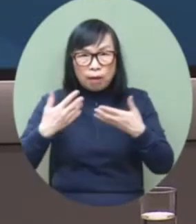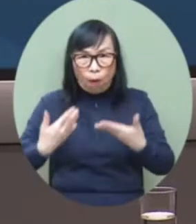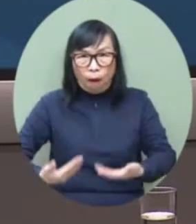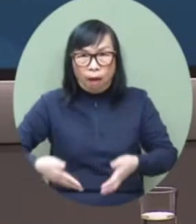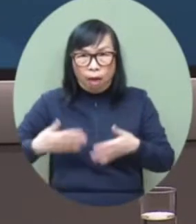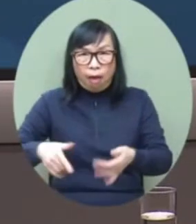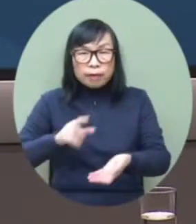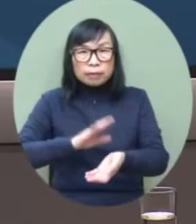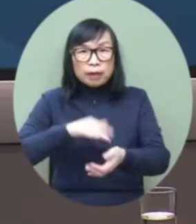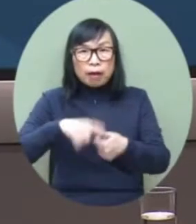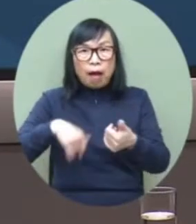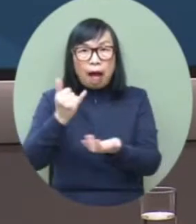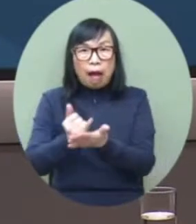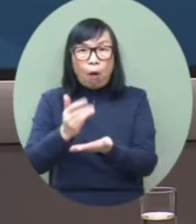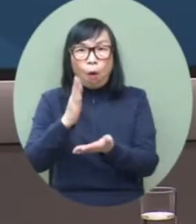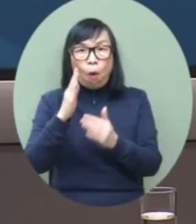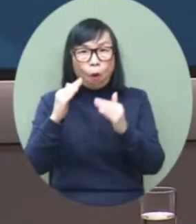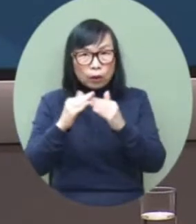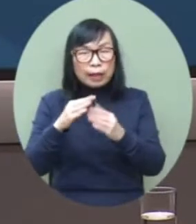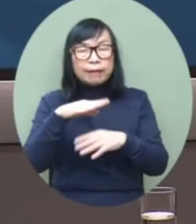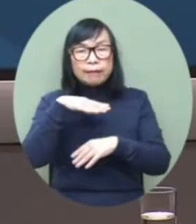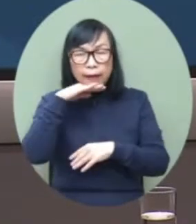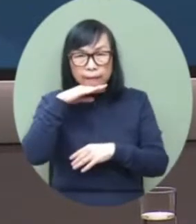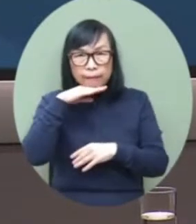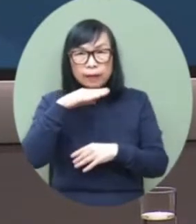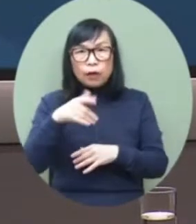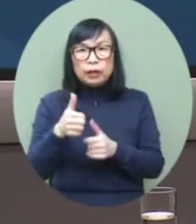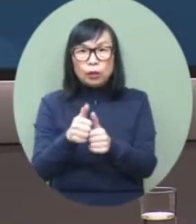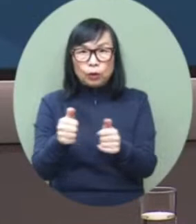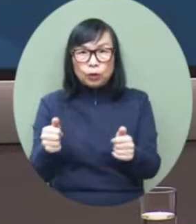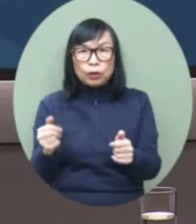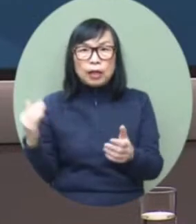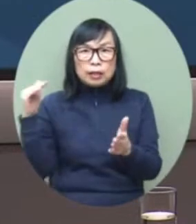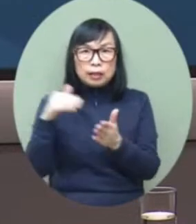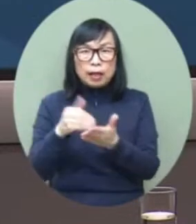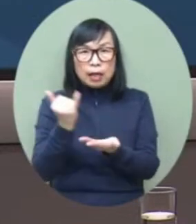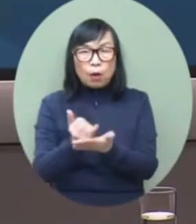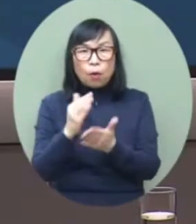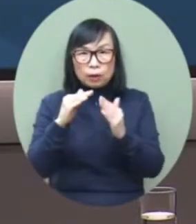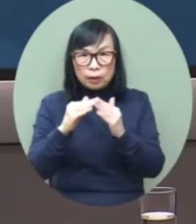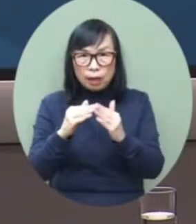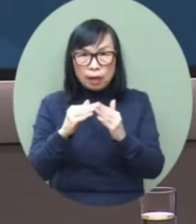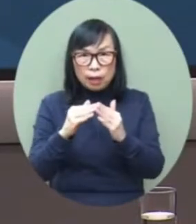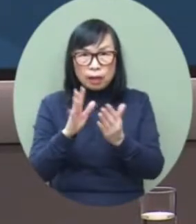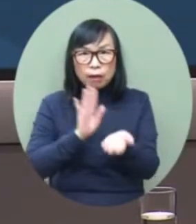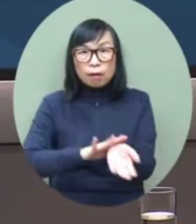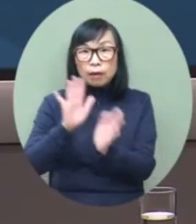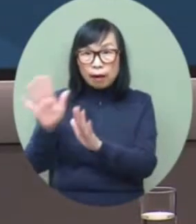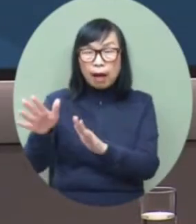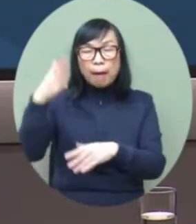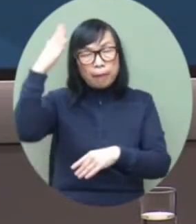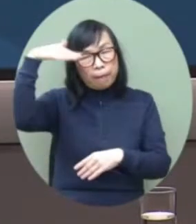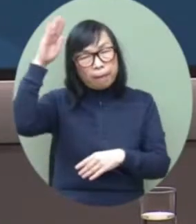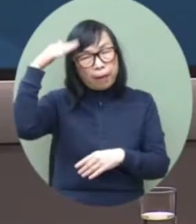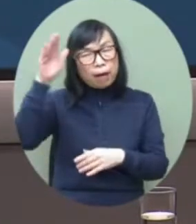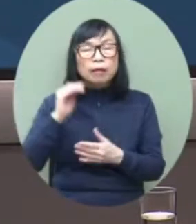There are many people with no or mild symptoms who are